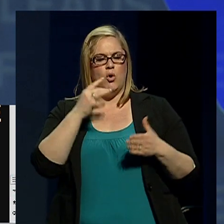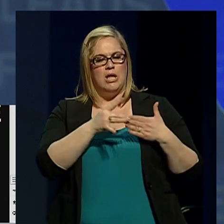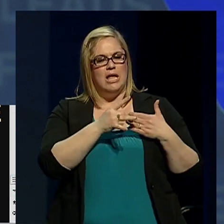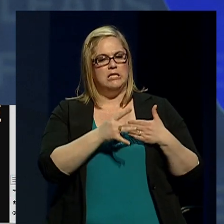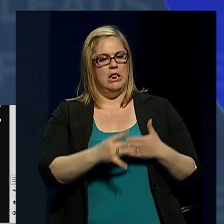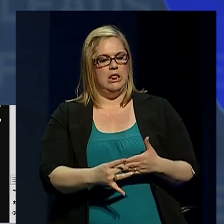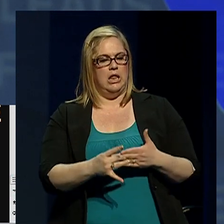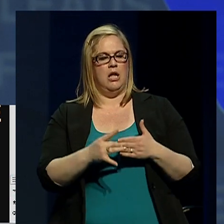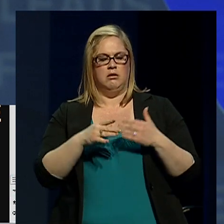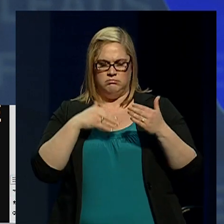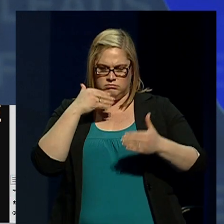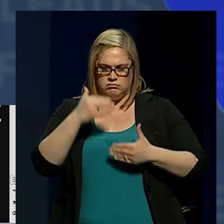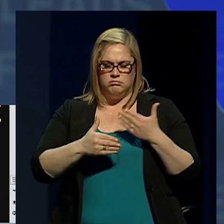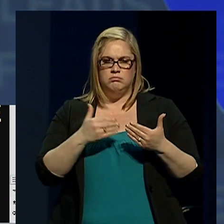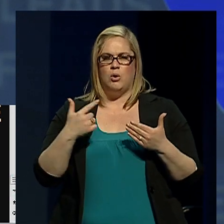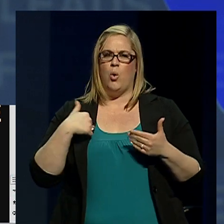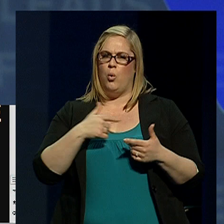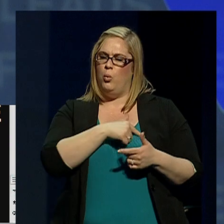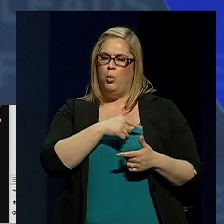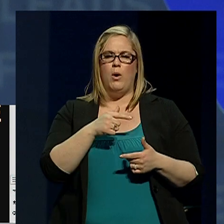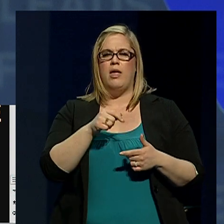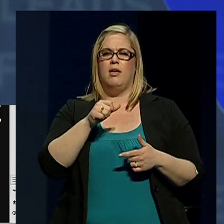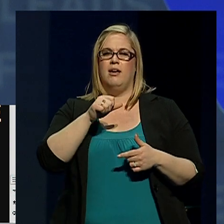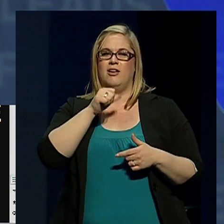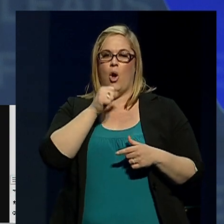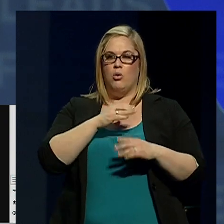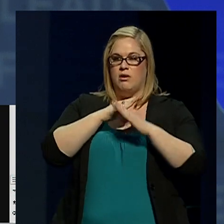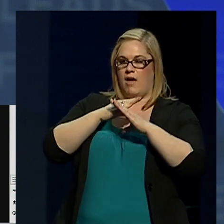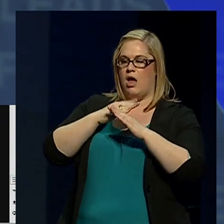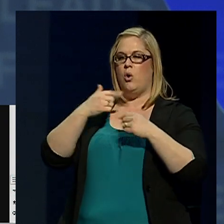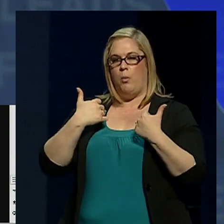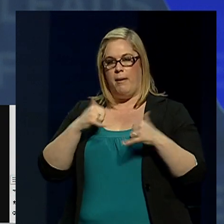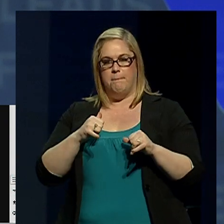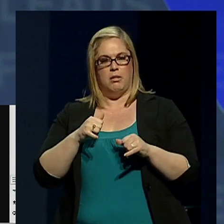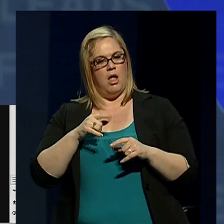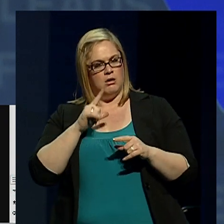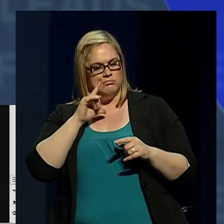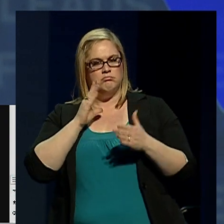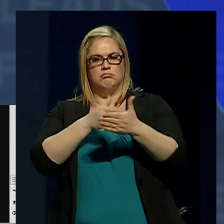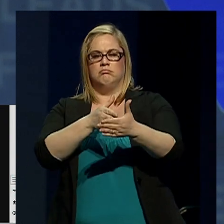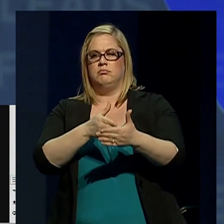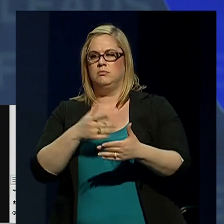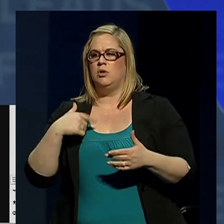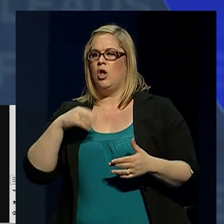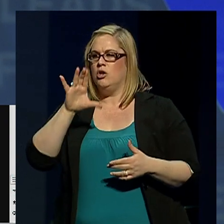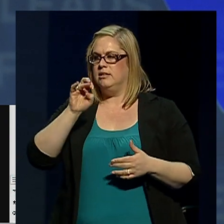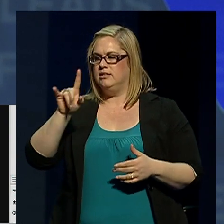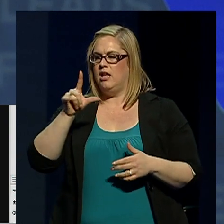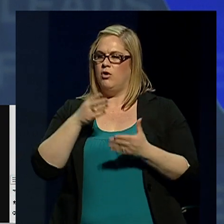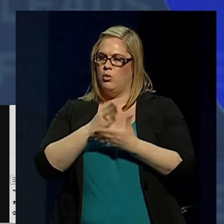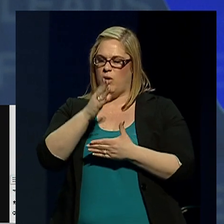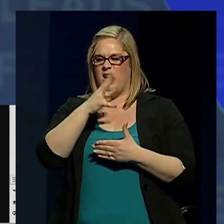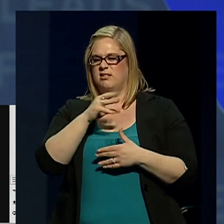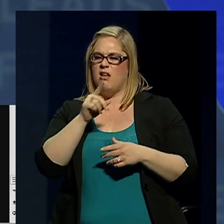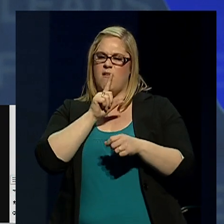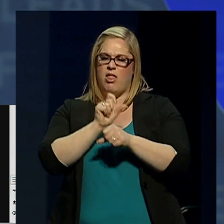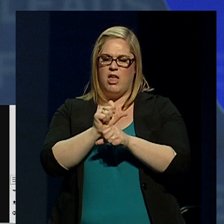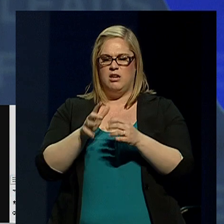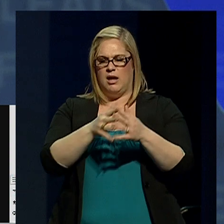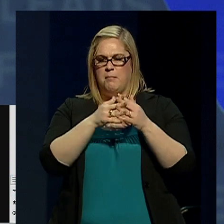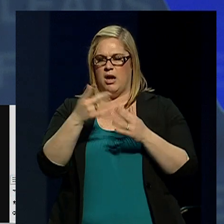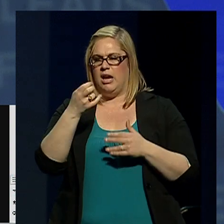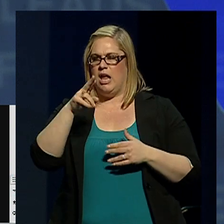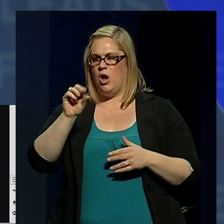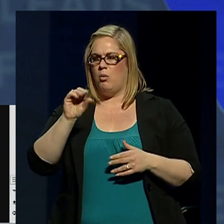forward. We play offense. We do what my dear friend, civil rights icon, and authentic American